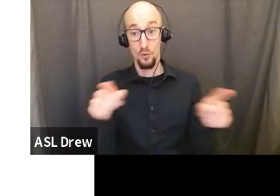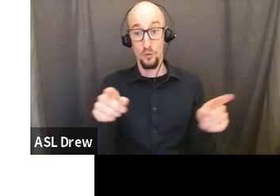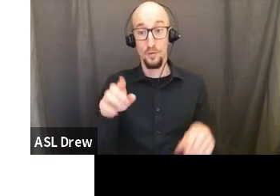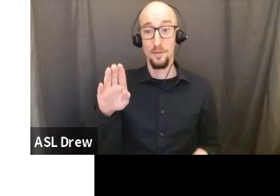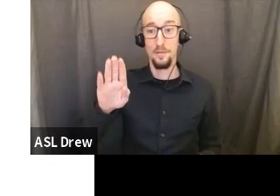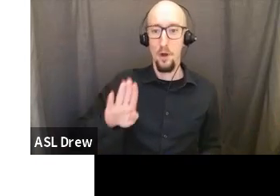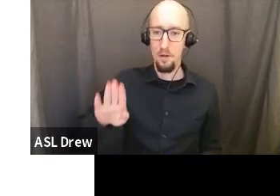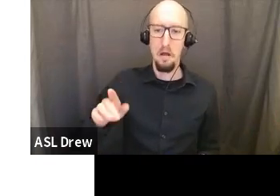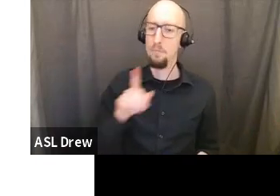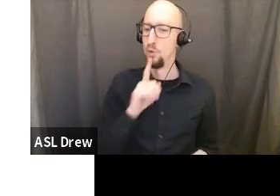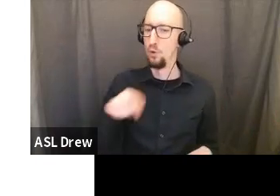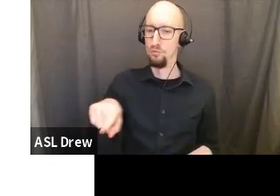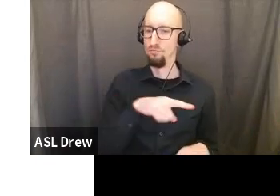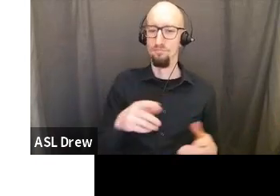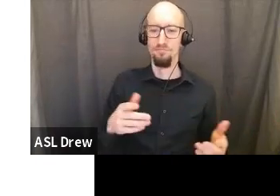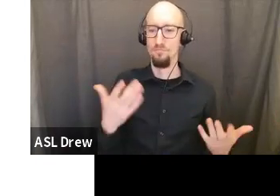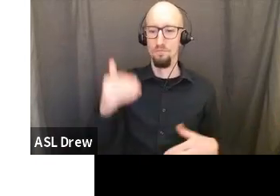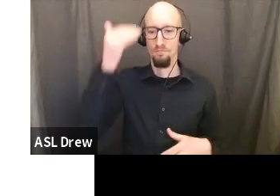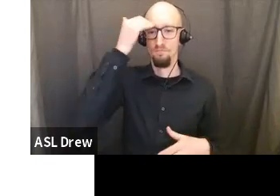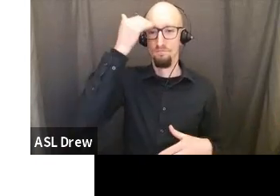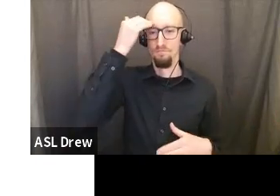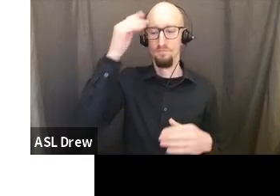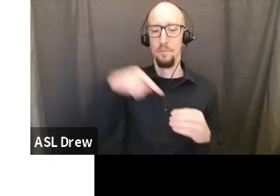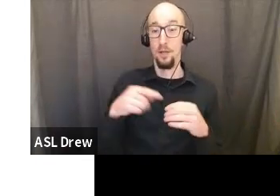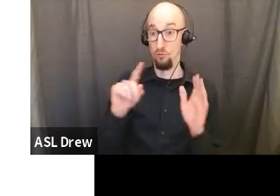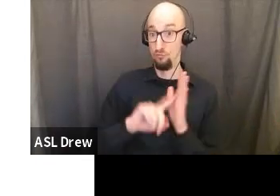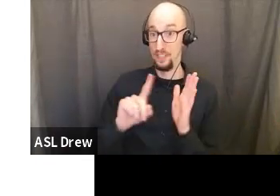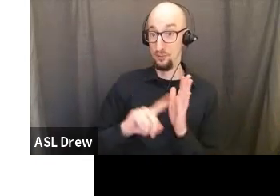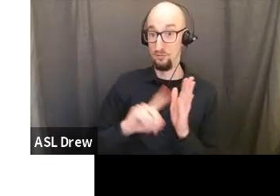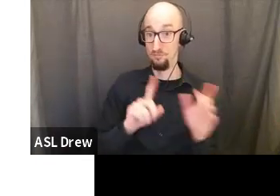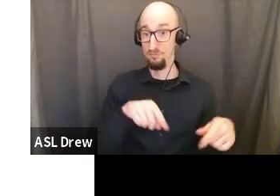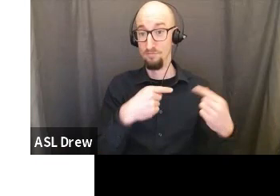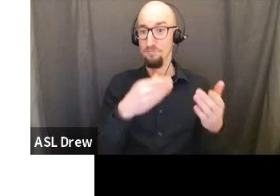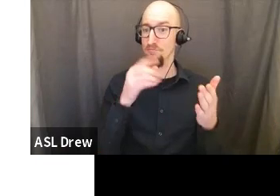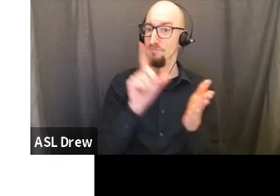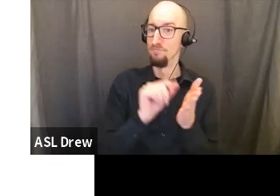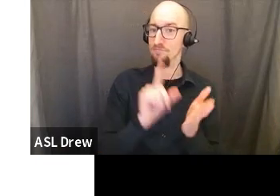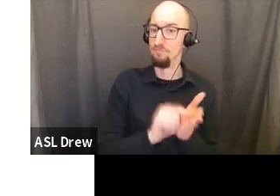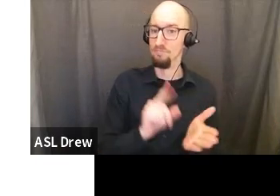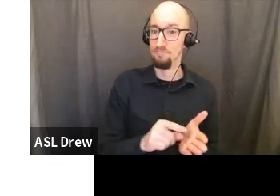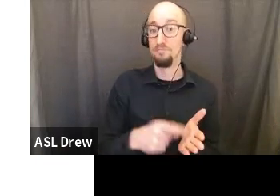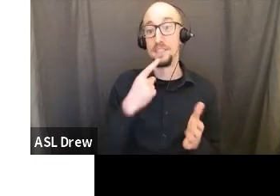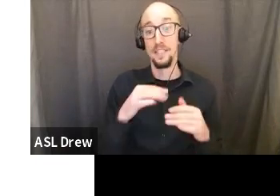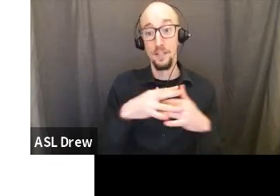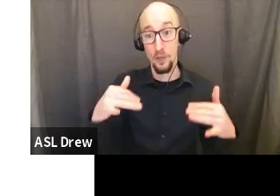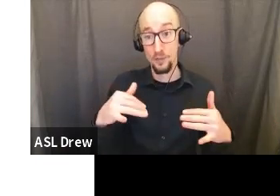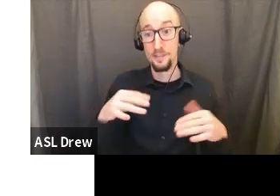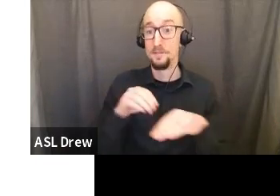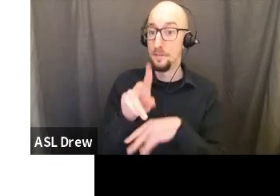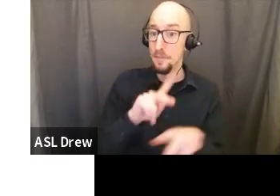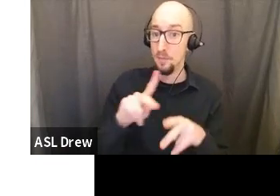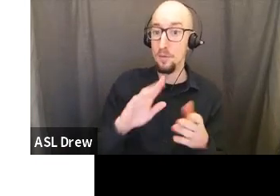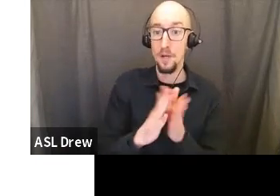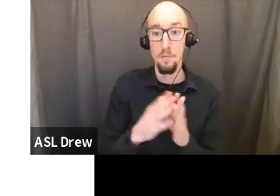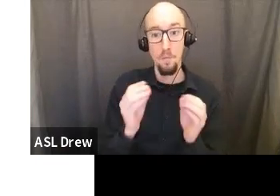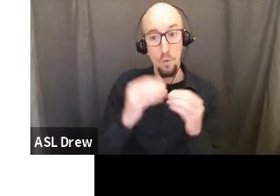sure, deeply familiar with the research suggesting that diversity makes us smarter, that there